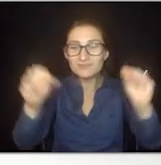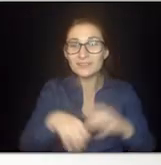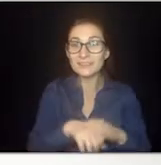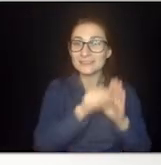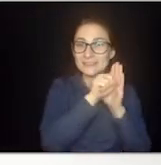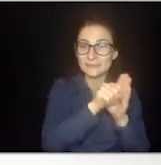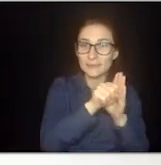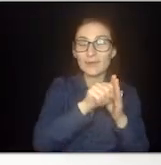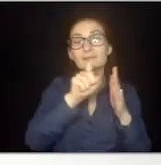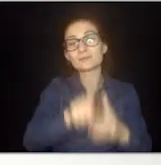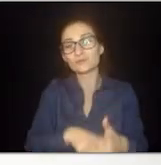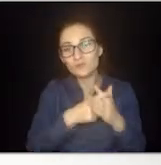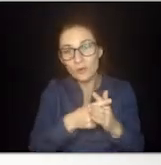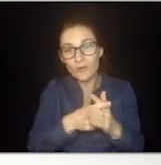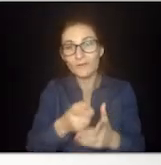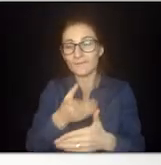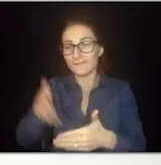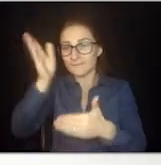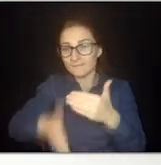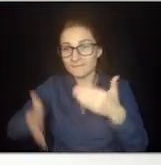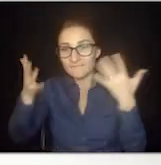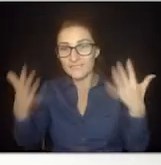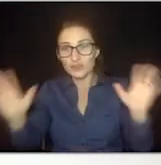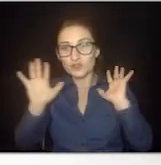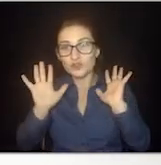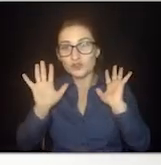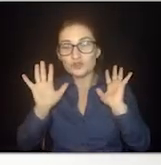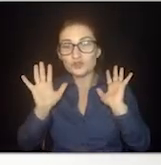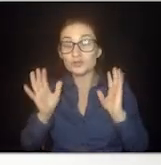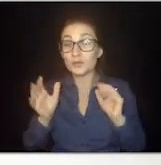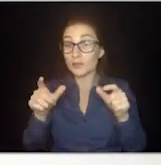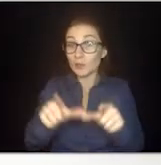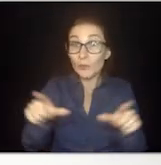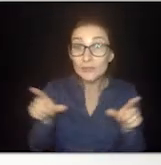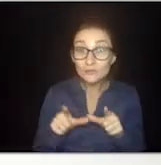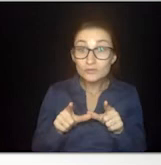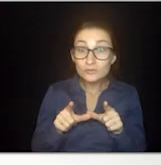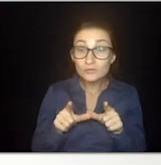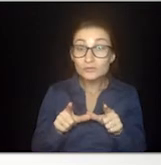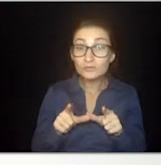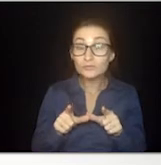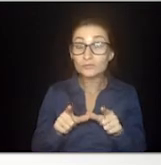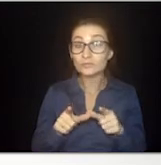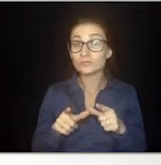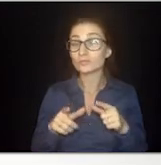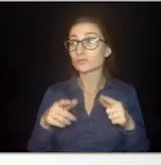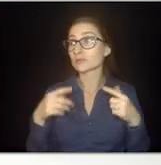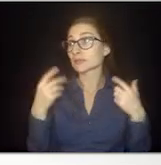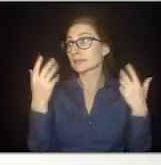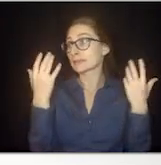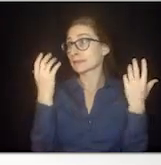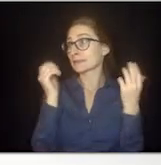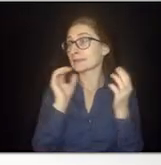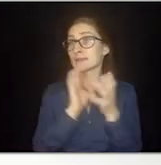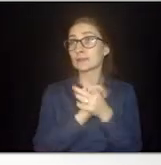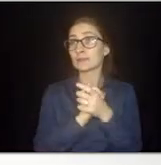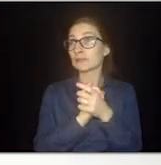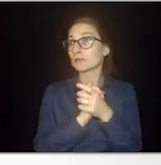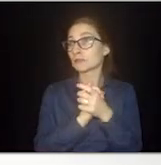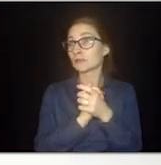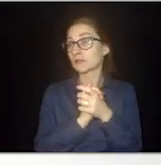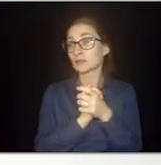there. Symbols, start, finish, O&M for location.